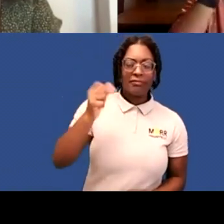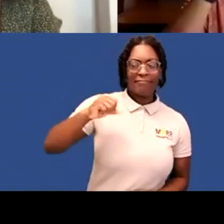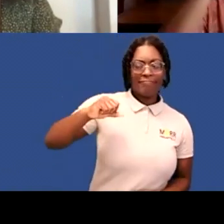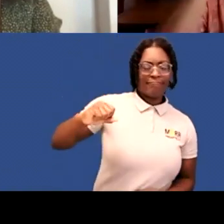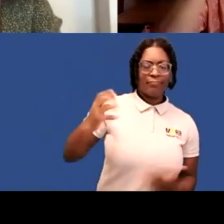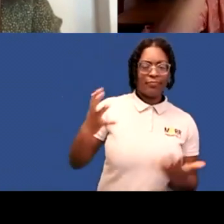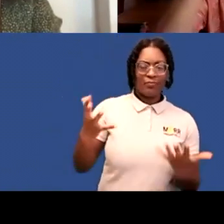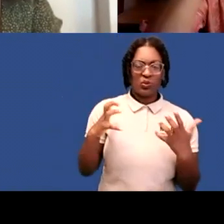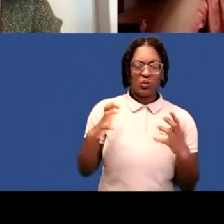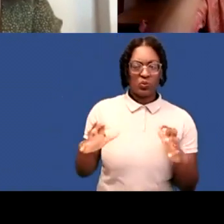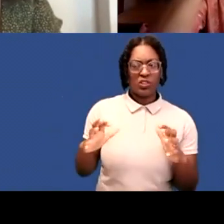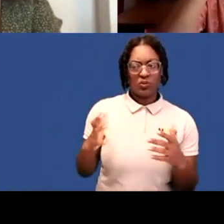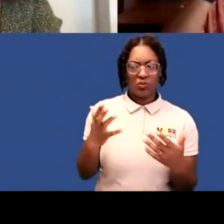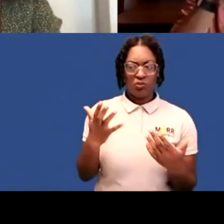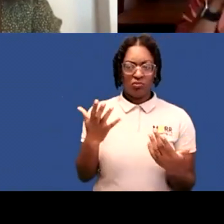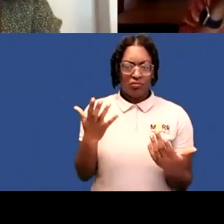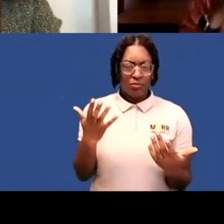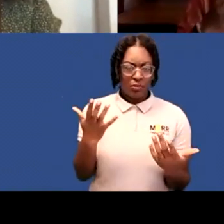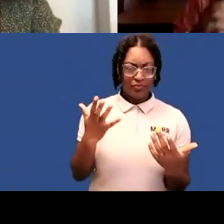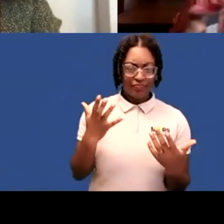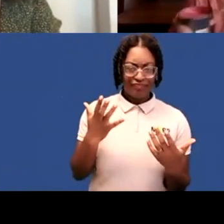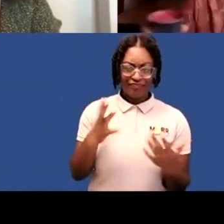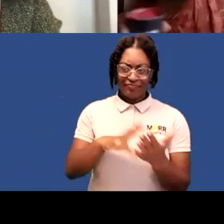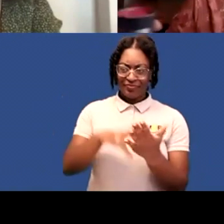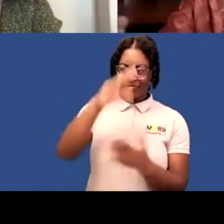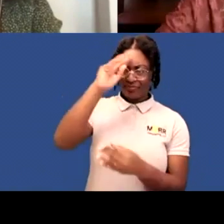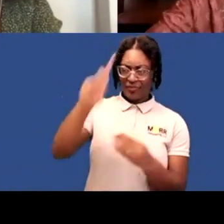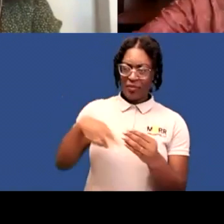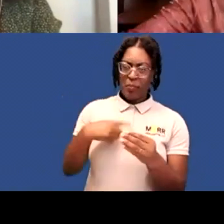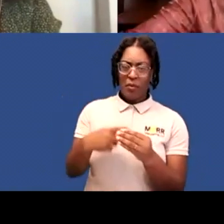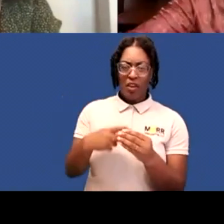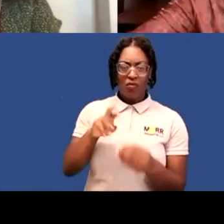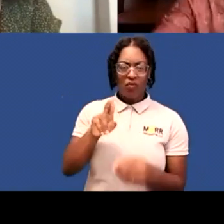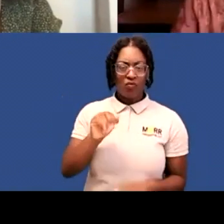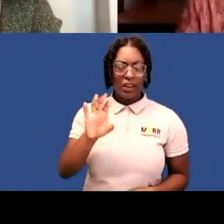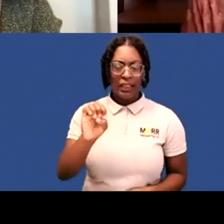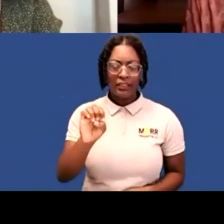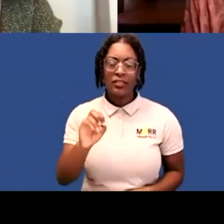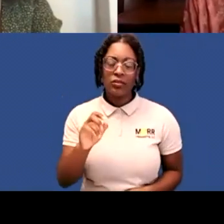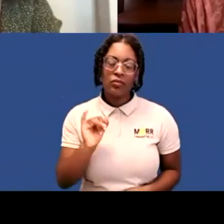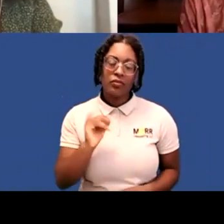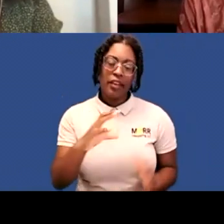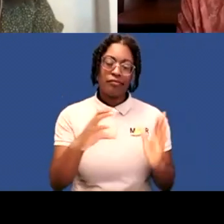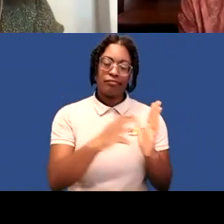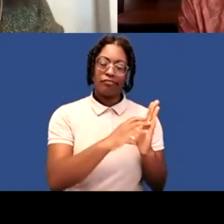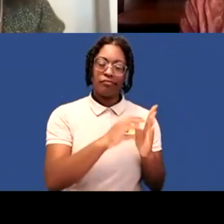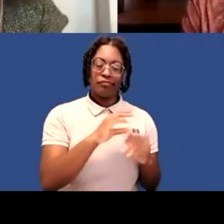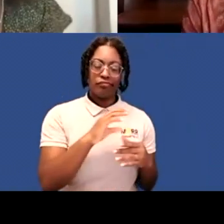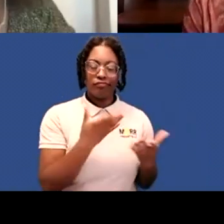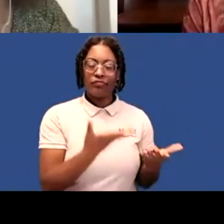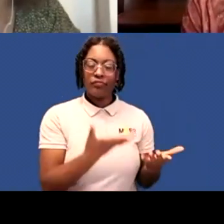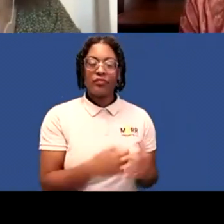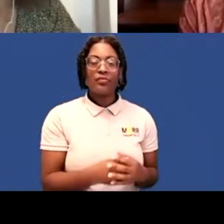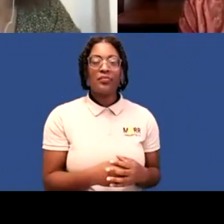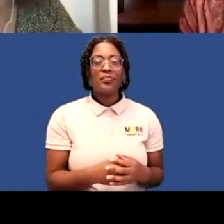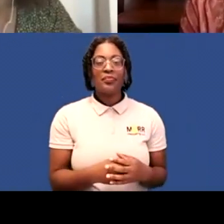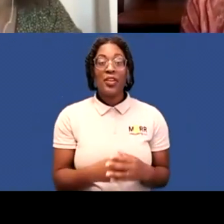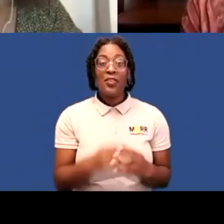let you enjoy that when you get your hands on this awesome book. Thank you, everybody.